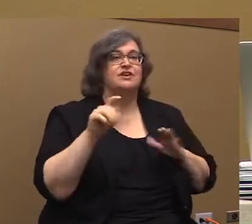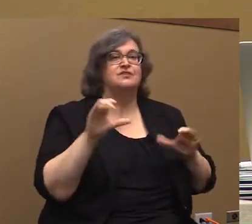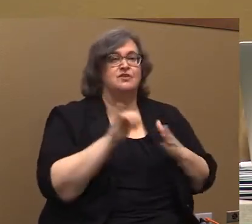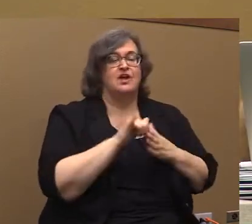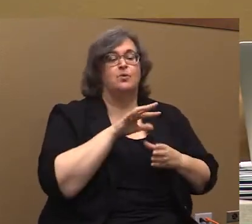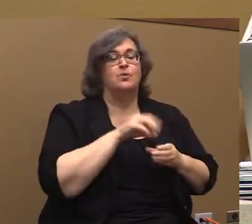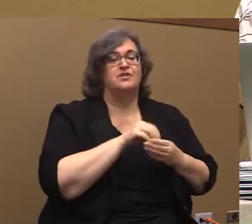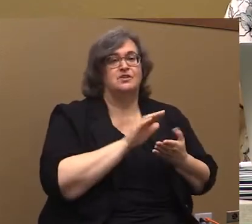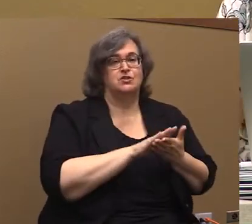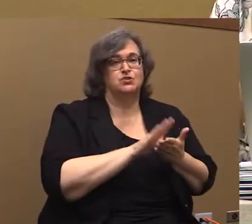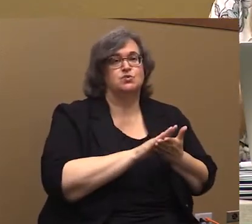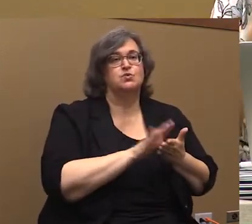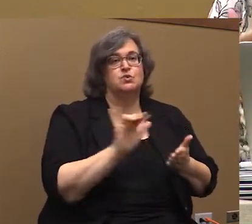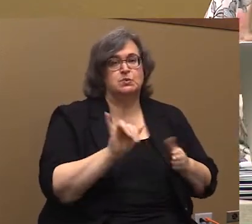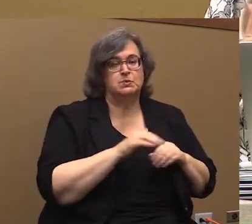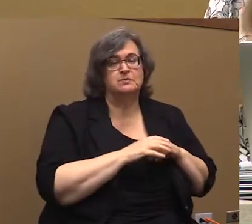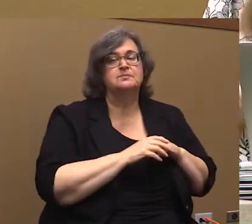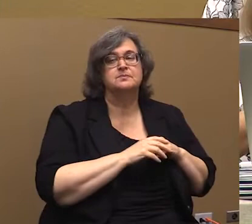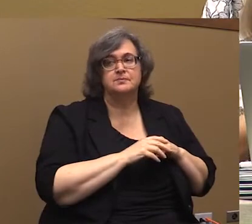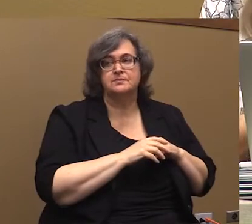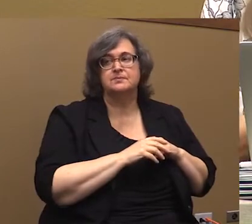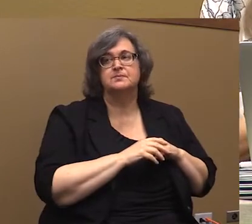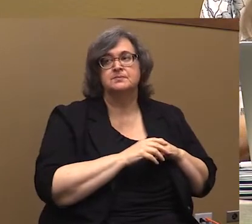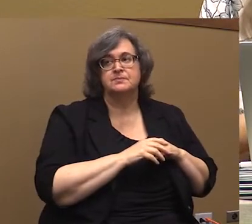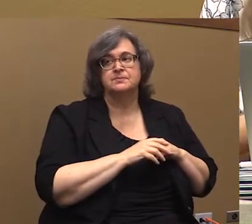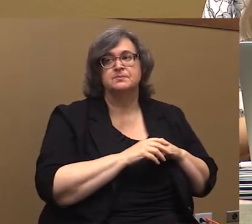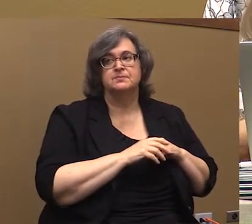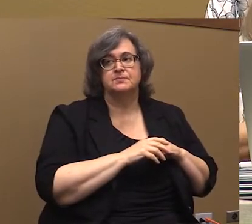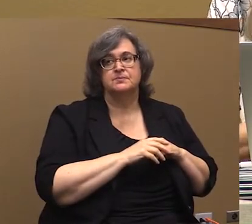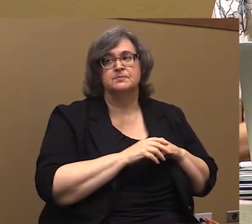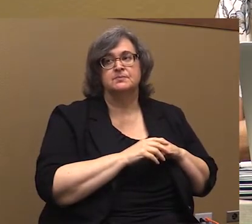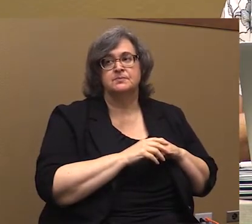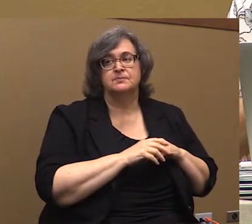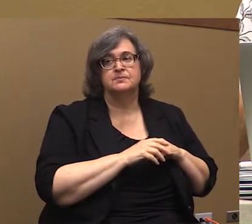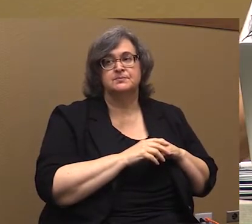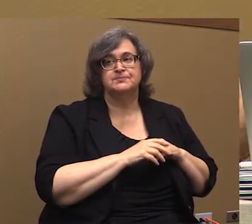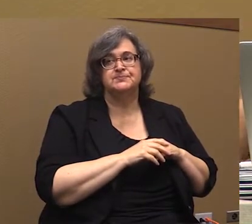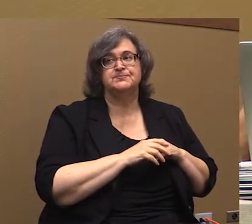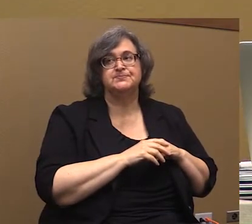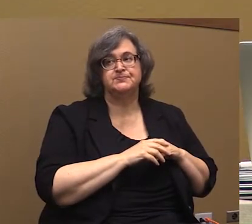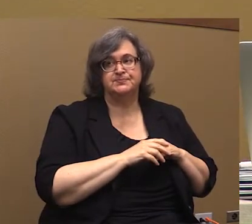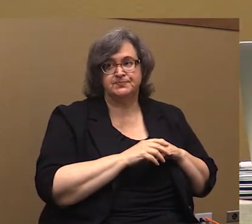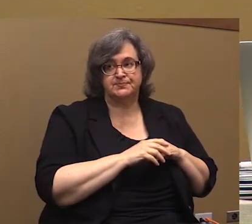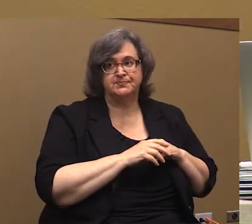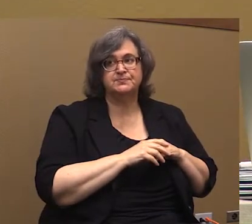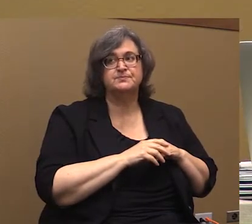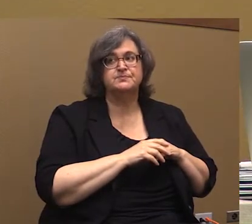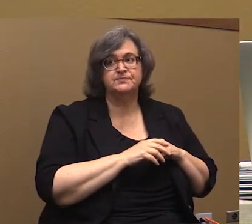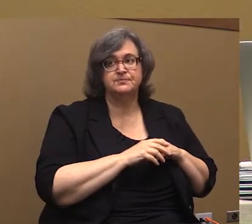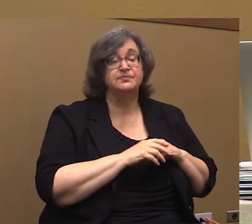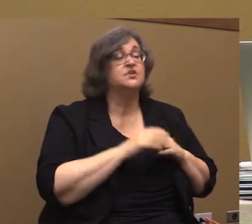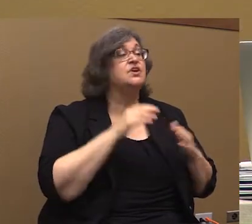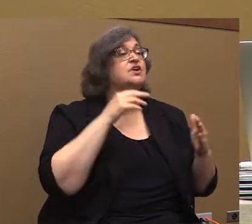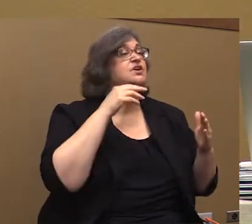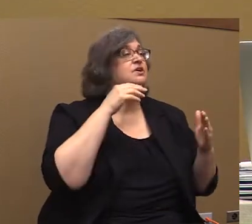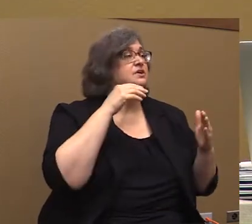and teachers need to do that within the school environment too. I think the studies showed that